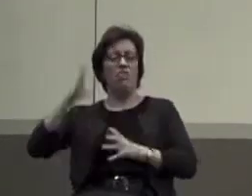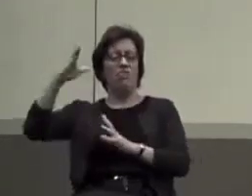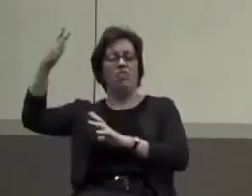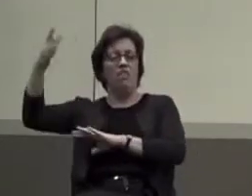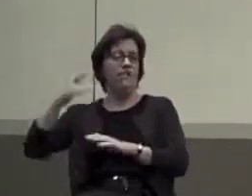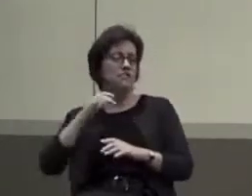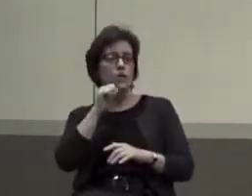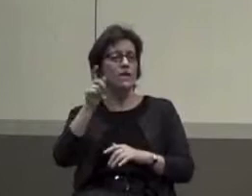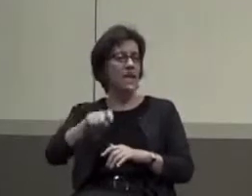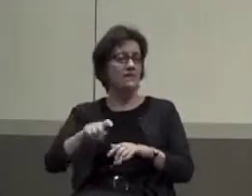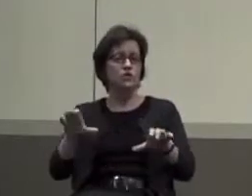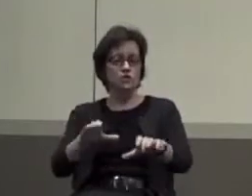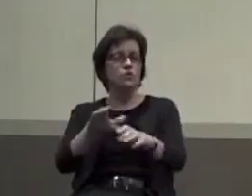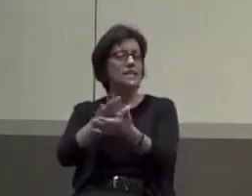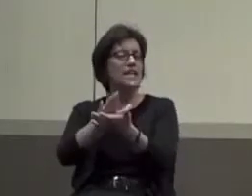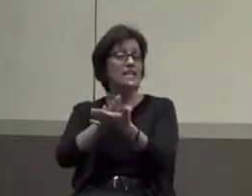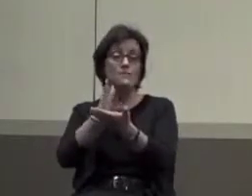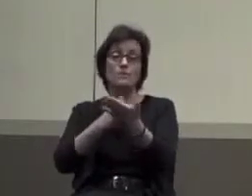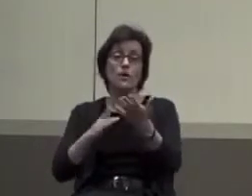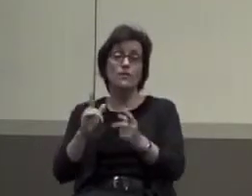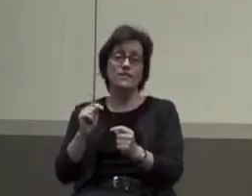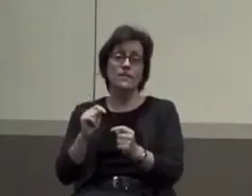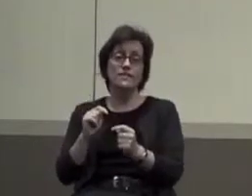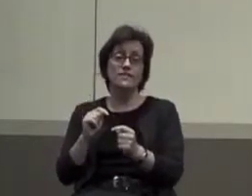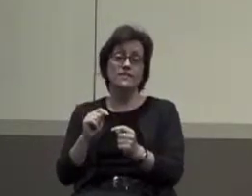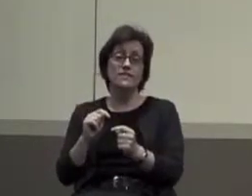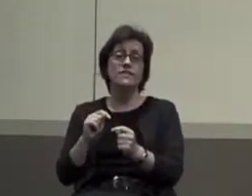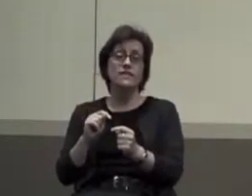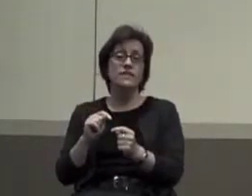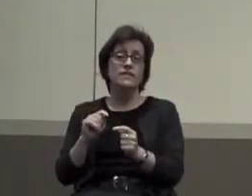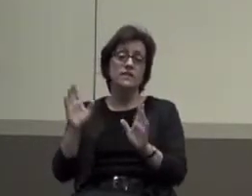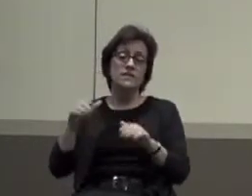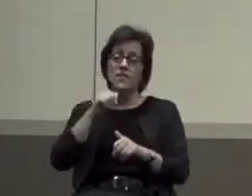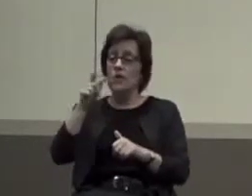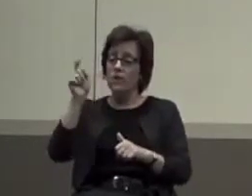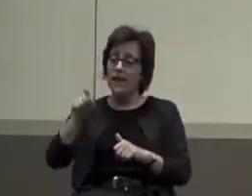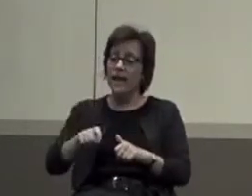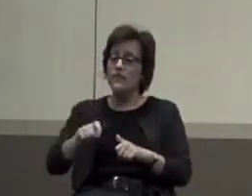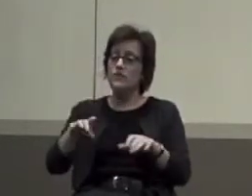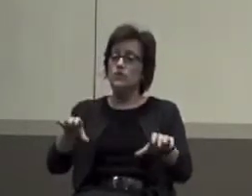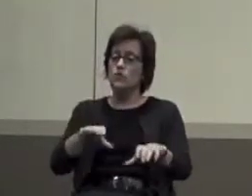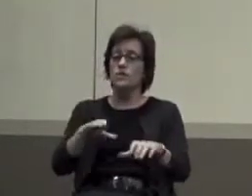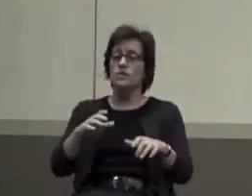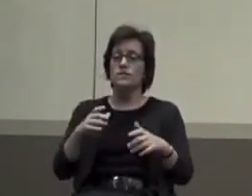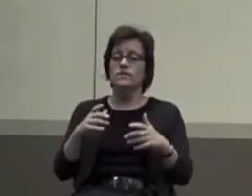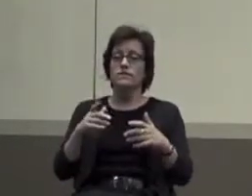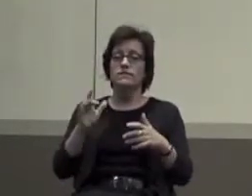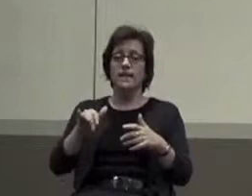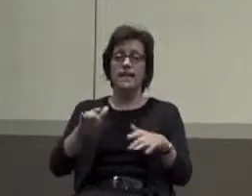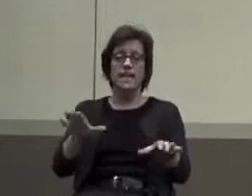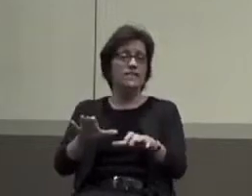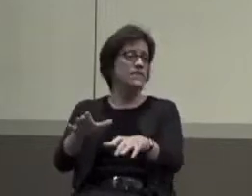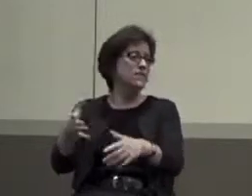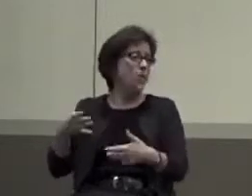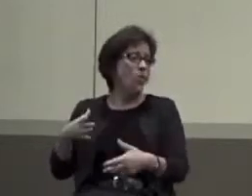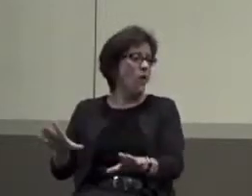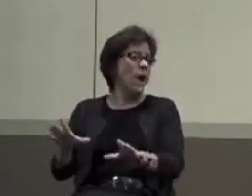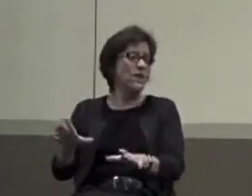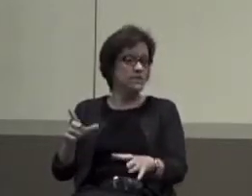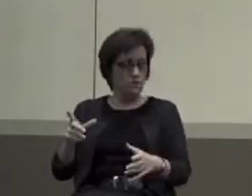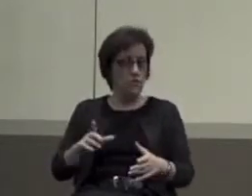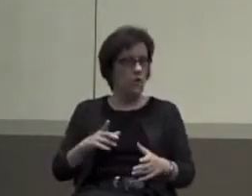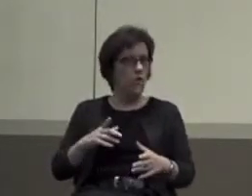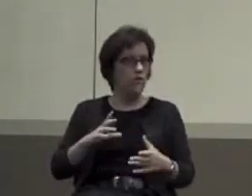do the academic part of that, or they don't have to do the activity that they don't want to engage in. So